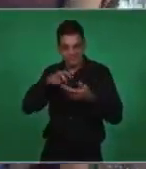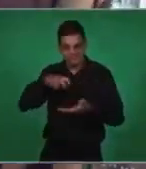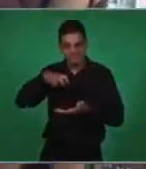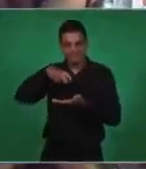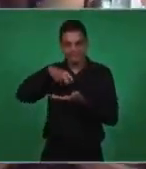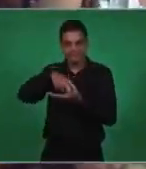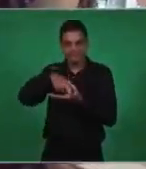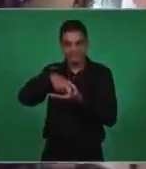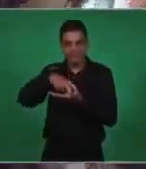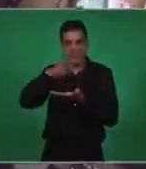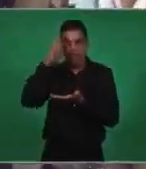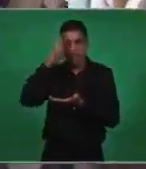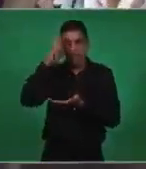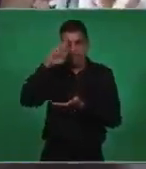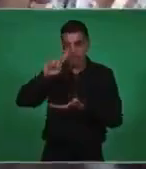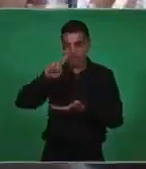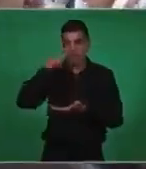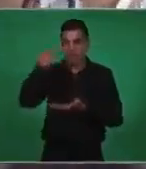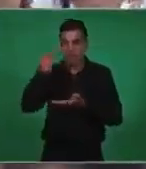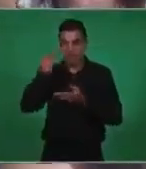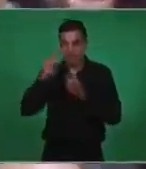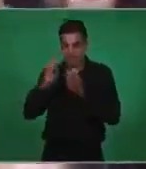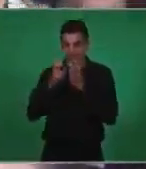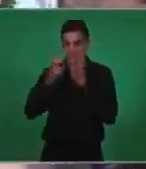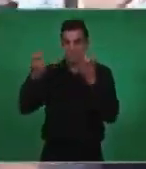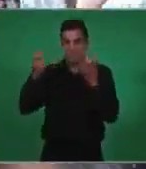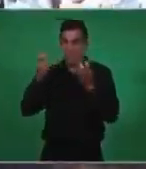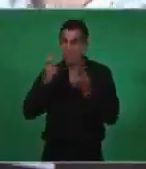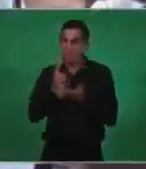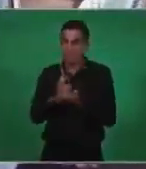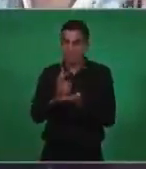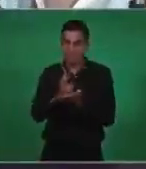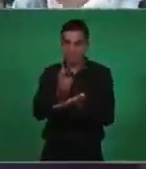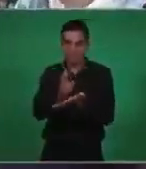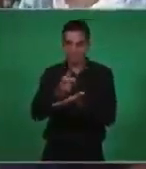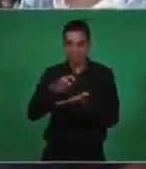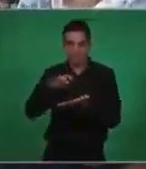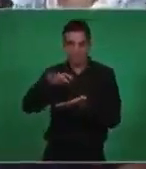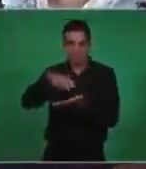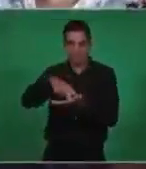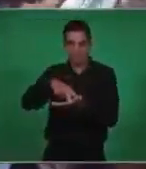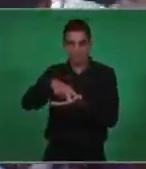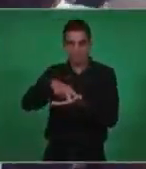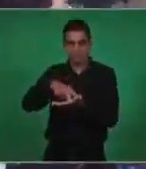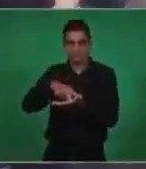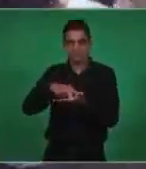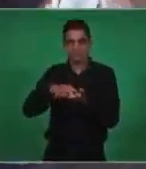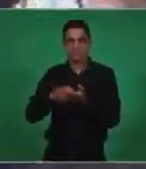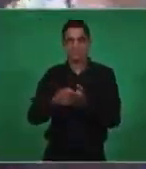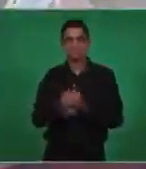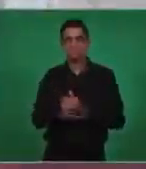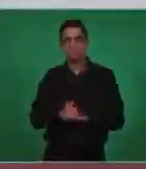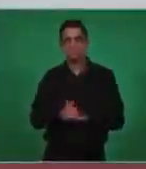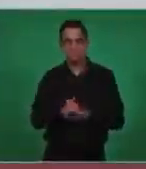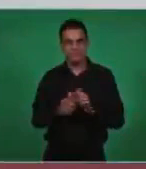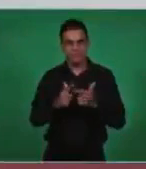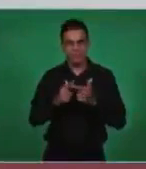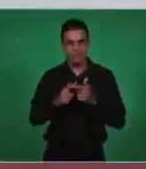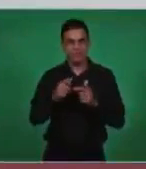down, reminding that after the plea, the sister will remain kneeling